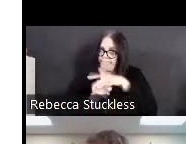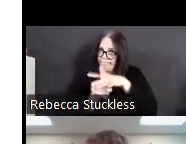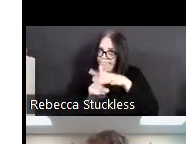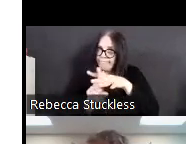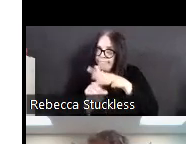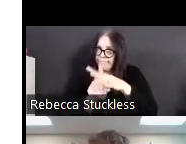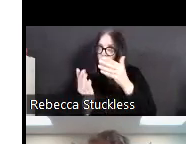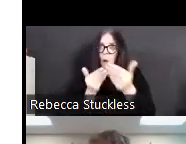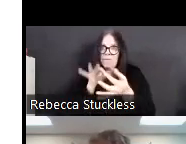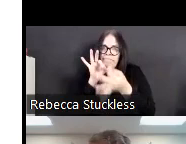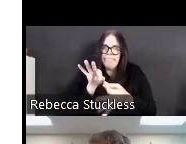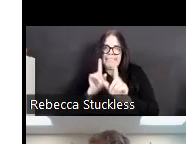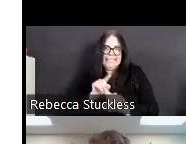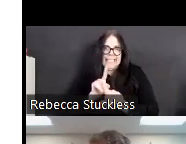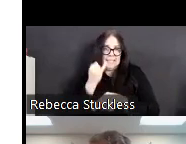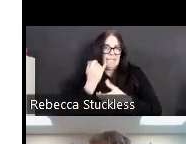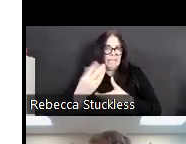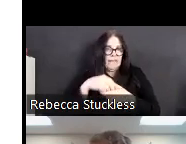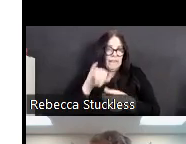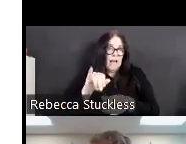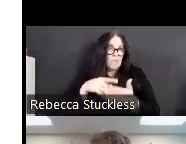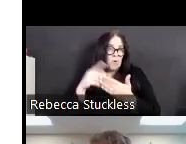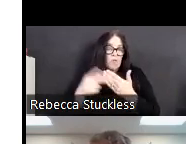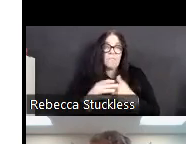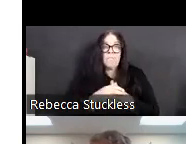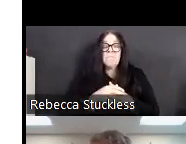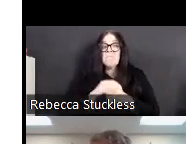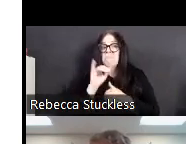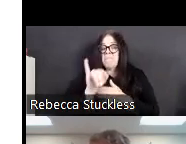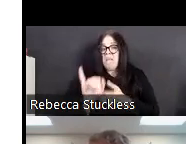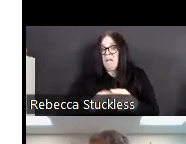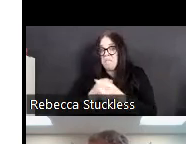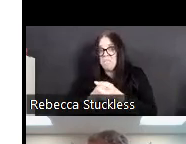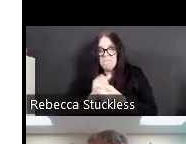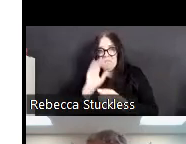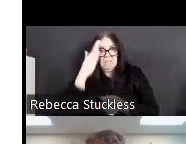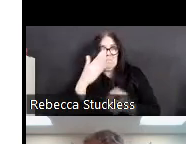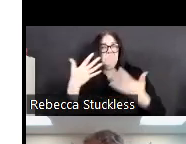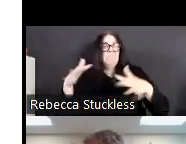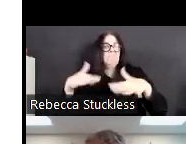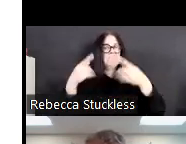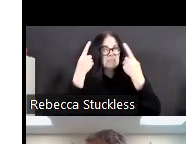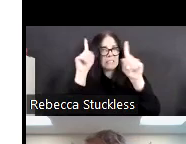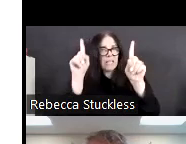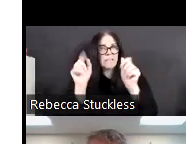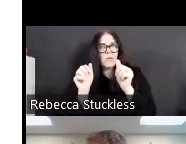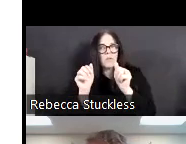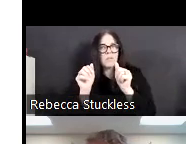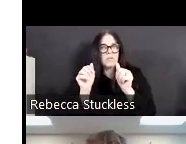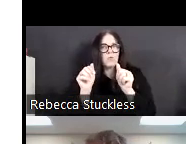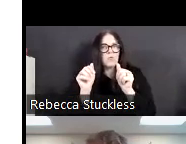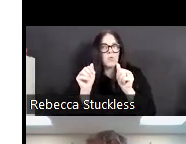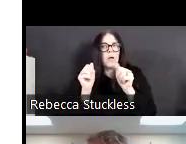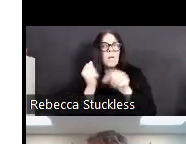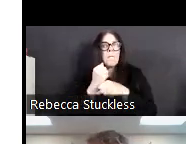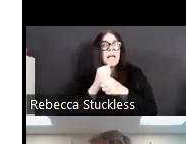that program. And it's been very successful with, in retaining